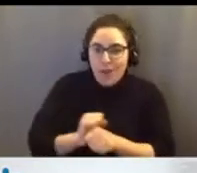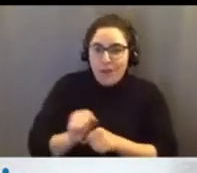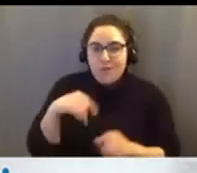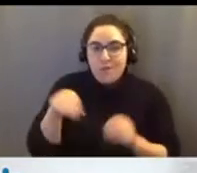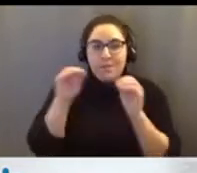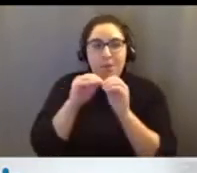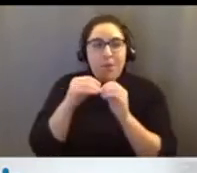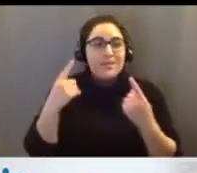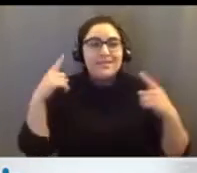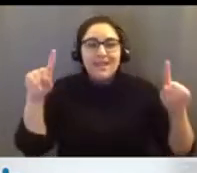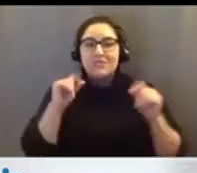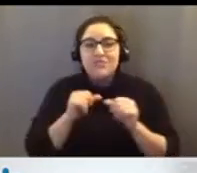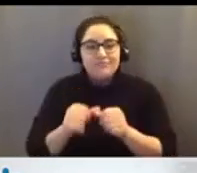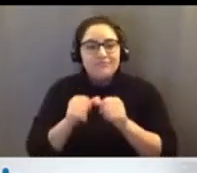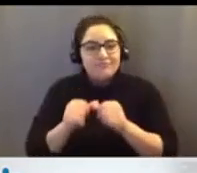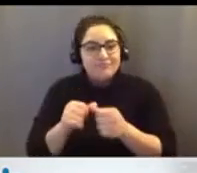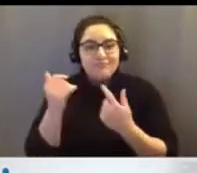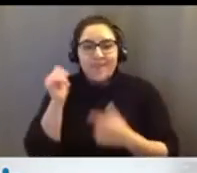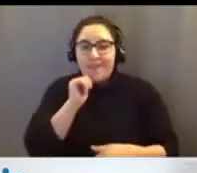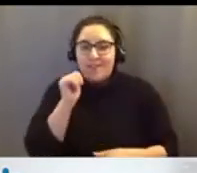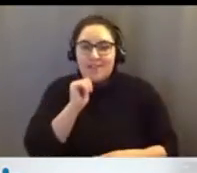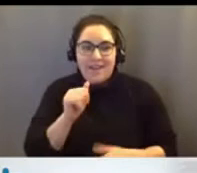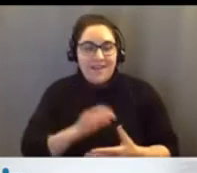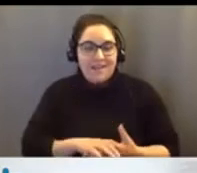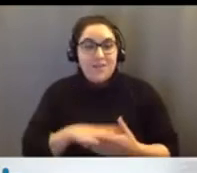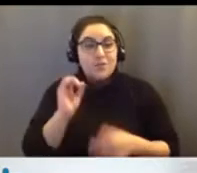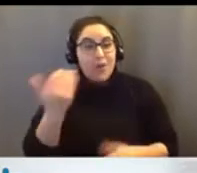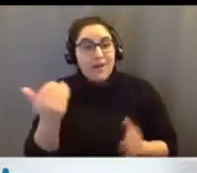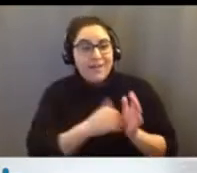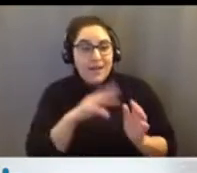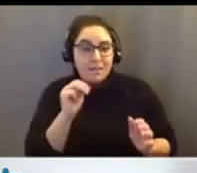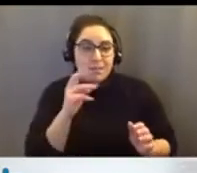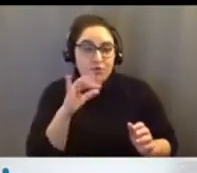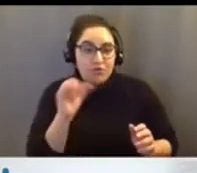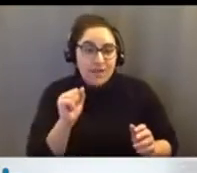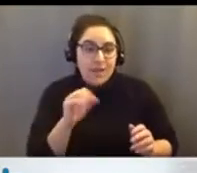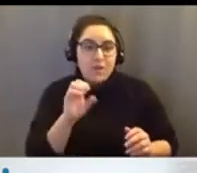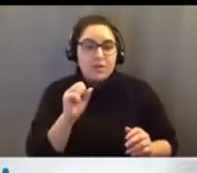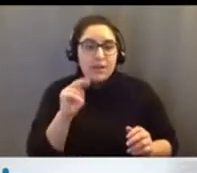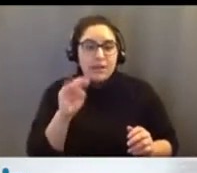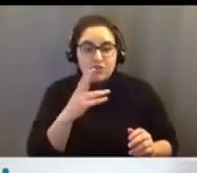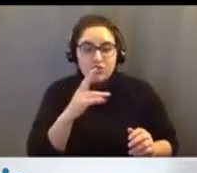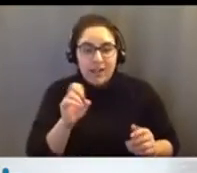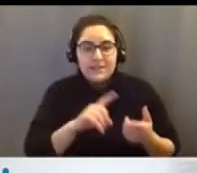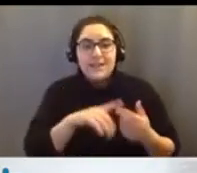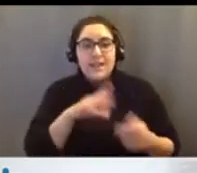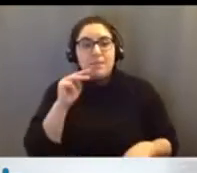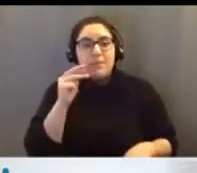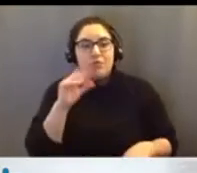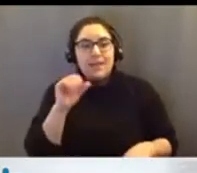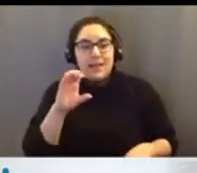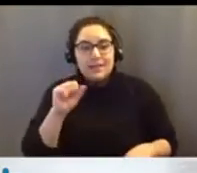the successes just keep coming every single day. So again, Maria Cisneros and Maria Sanchez, thank you guys so much